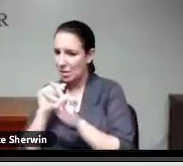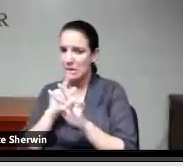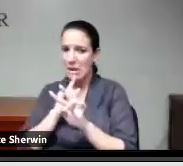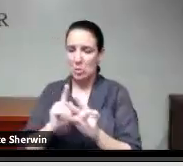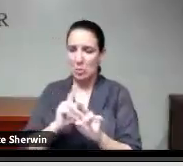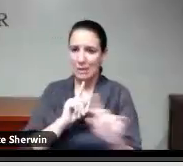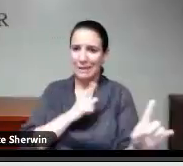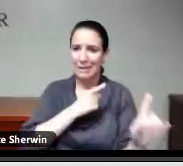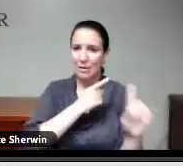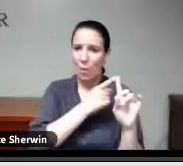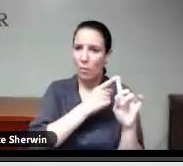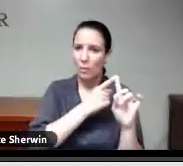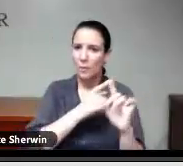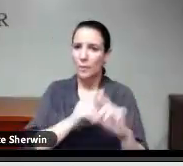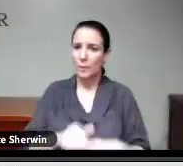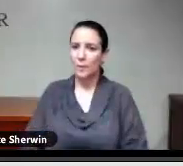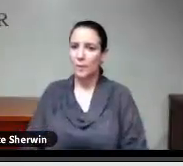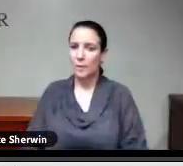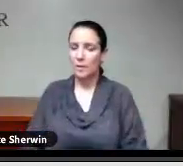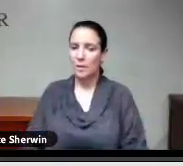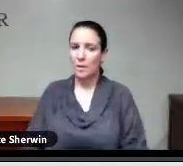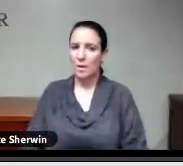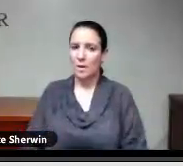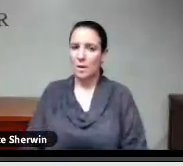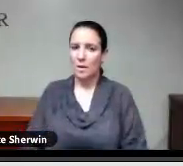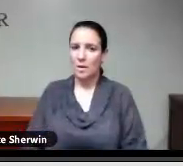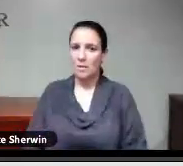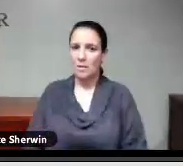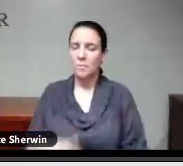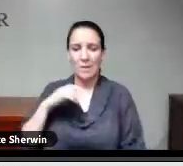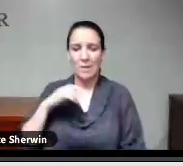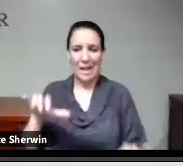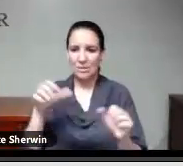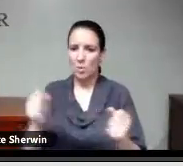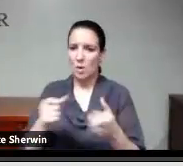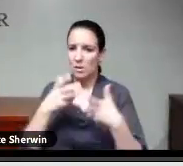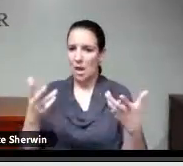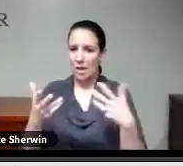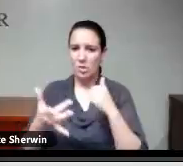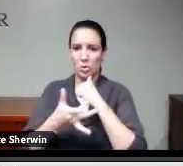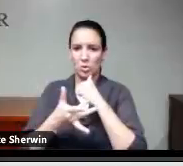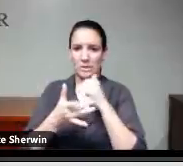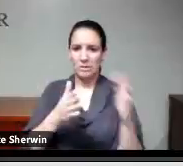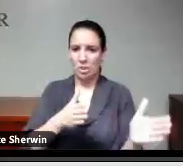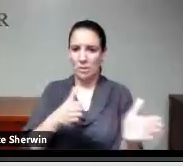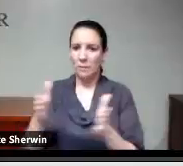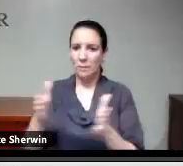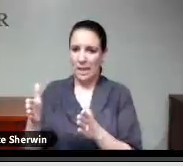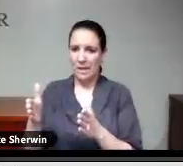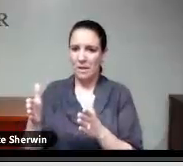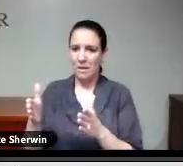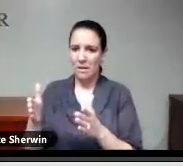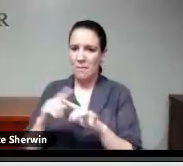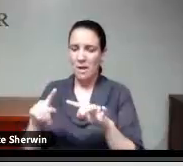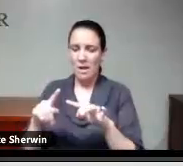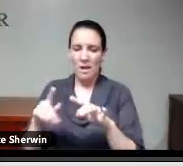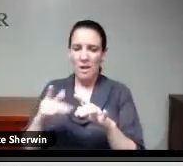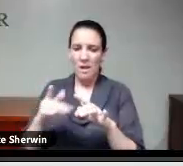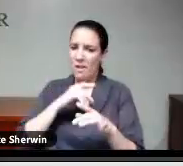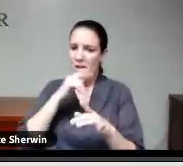goal, personally. And I do a lot of strategic planning in libraries. But I don't get asked to help with